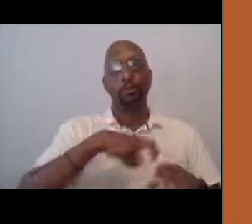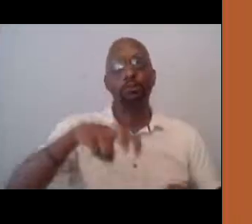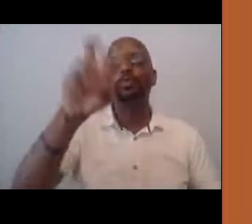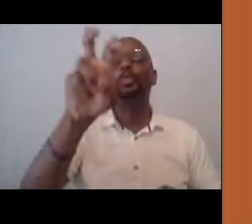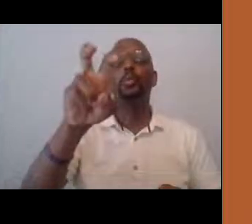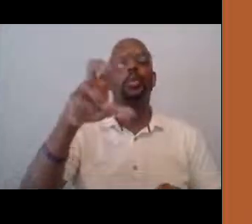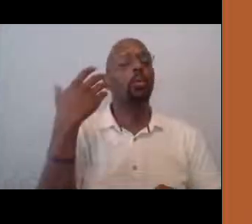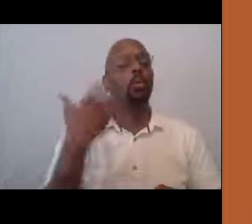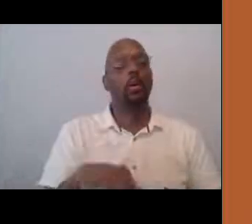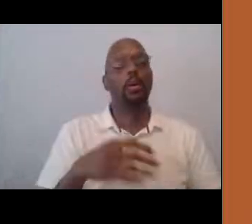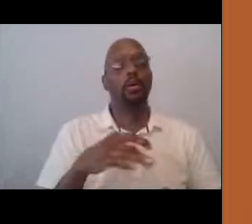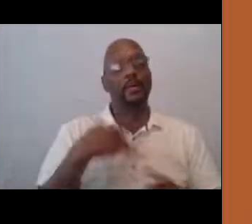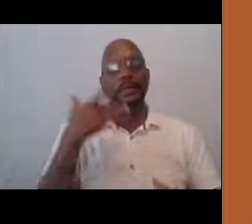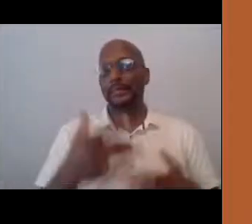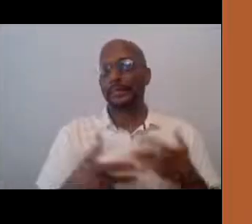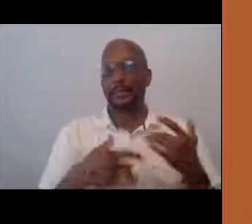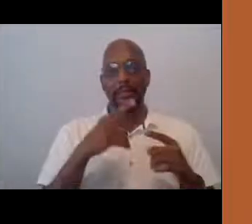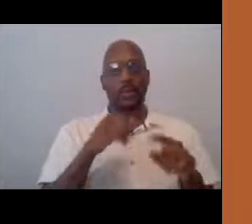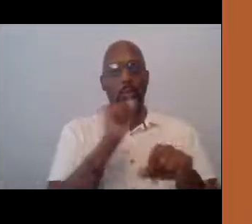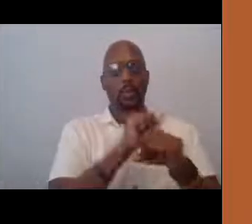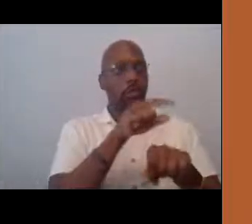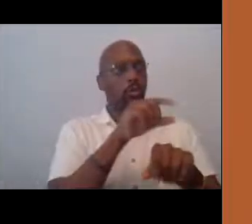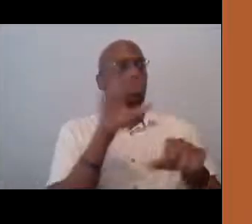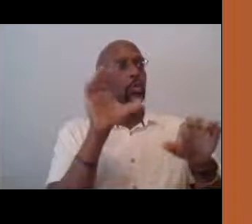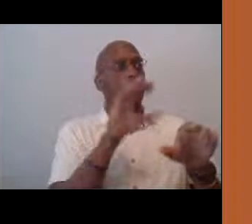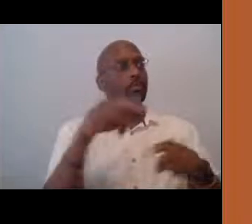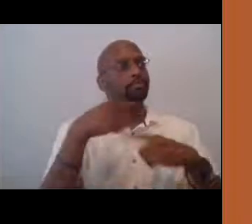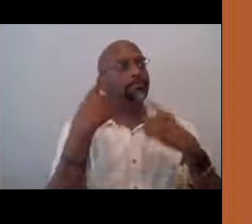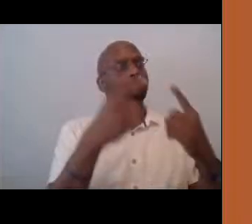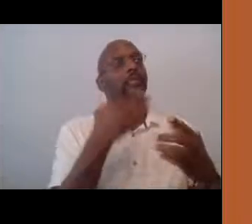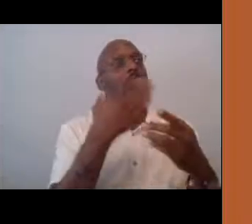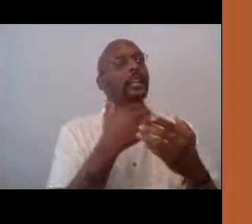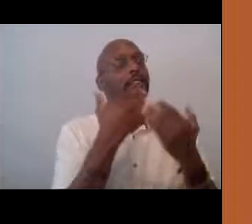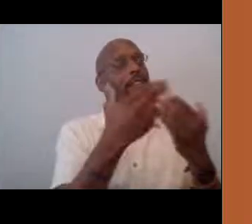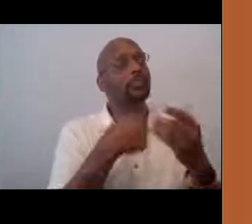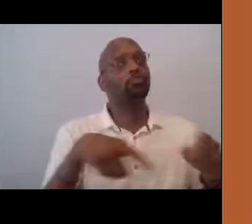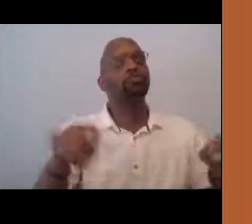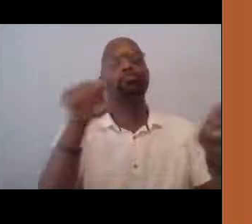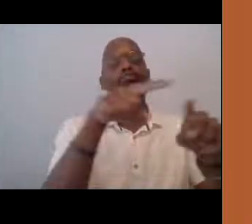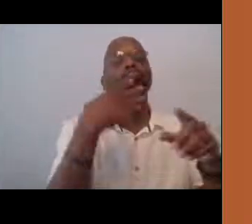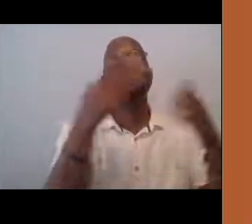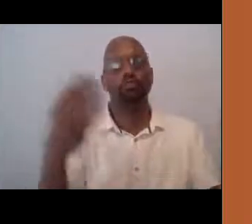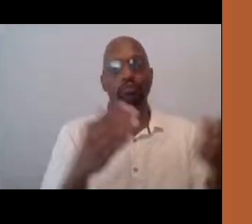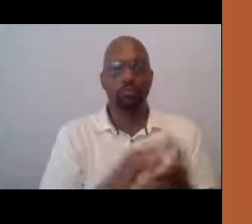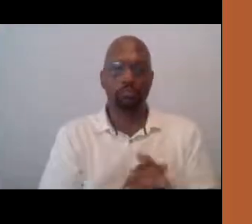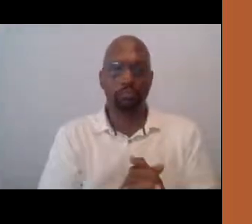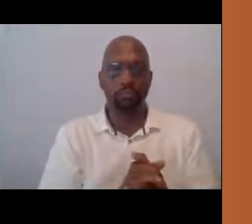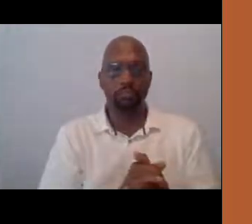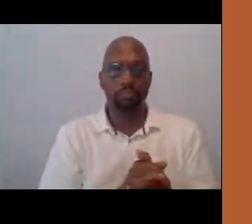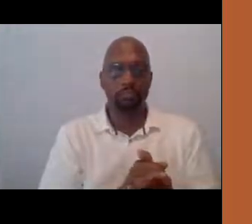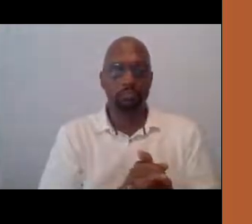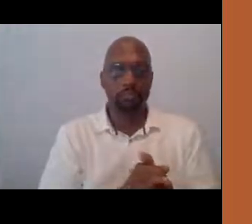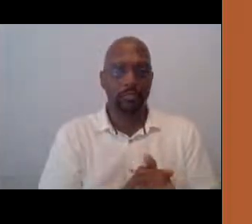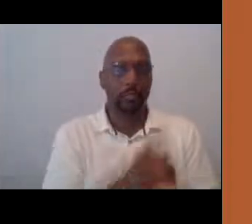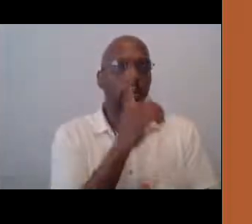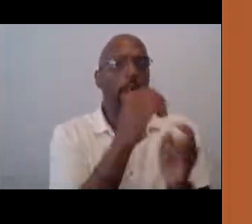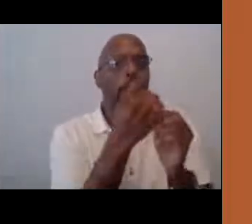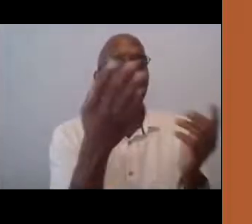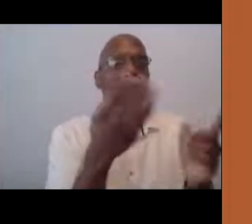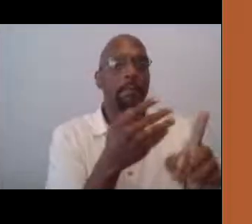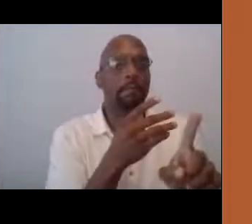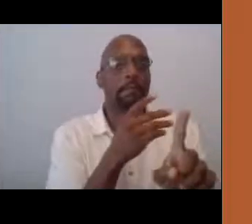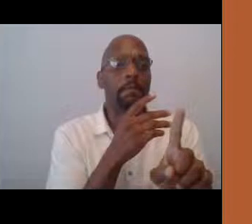we're so excited about the work that you're doing. So thank you all so much. With that, we will, one more thing. Yeah, I